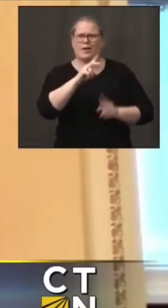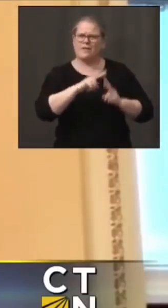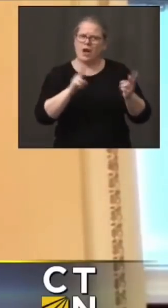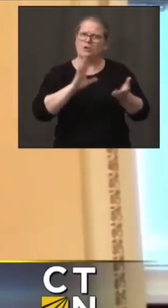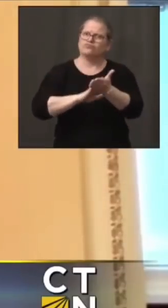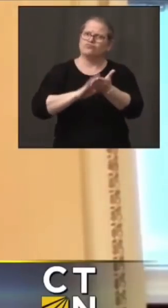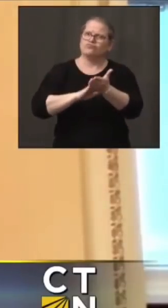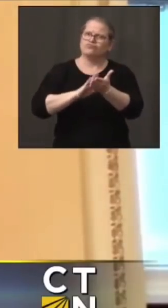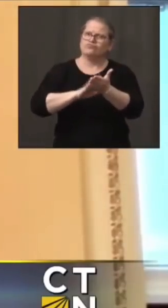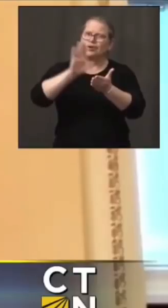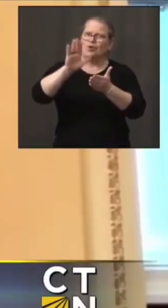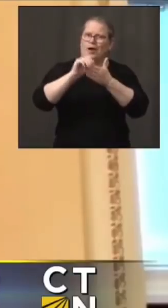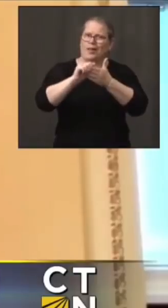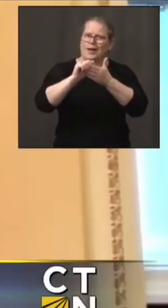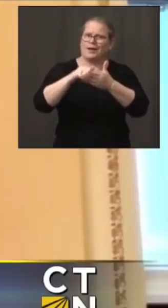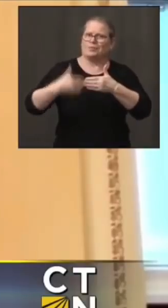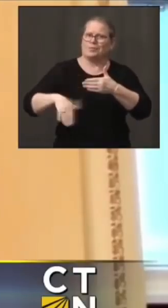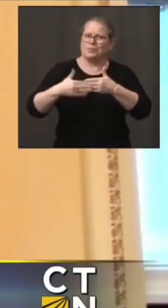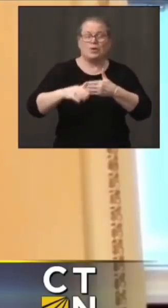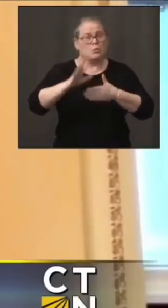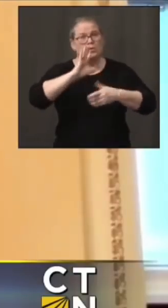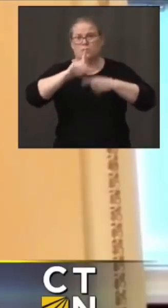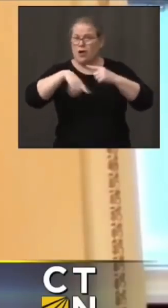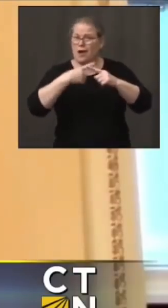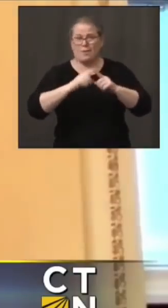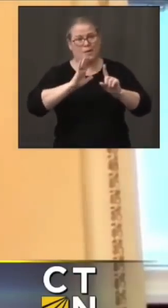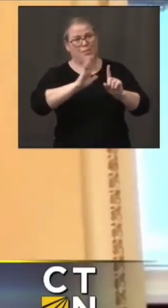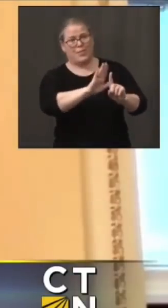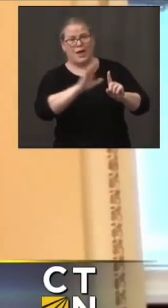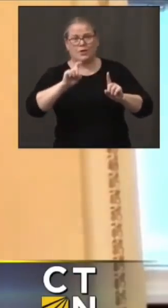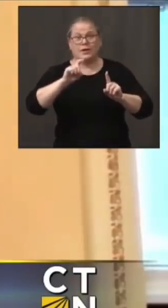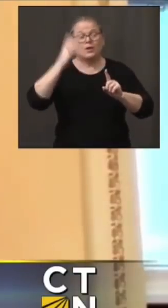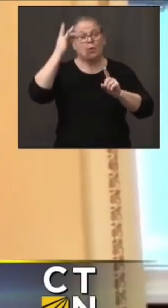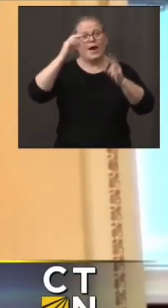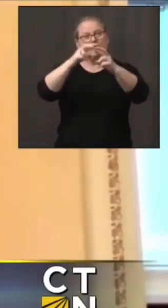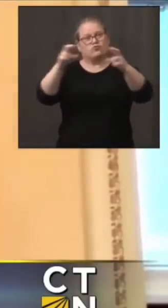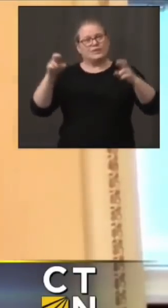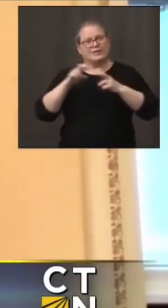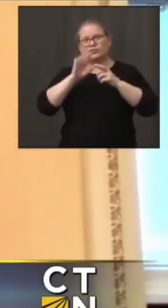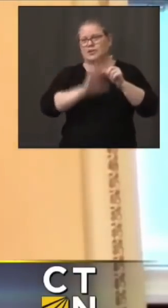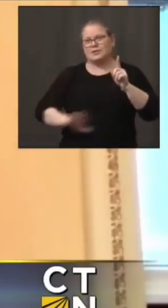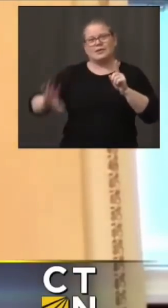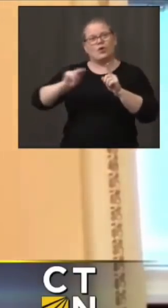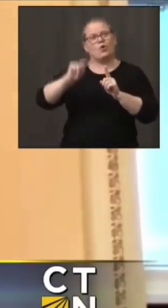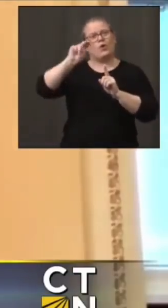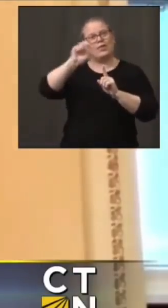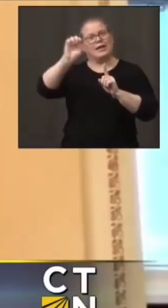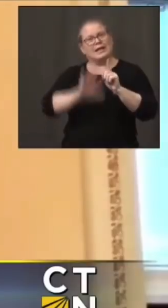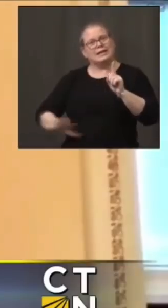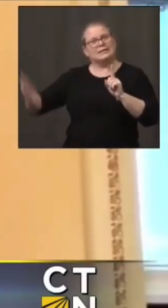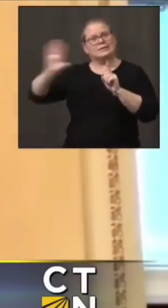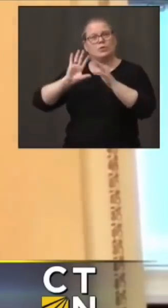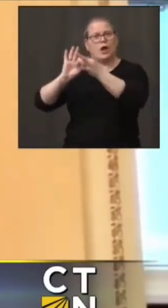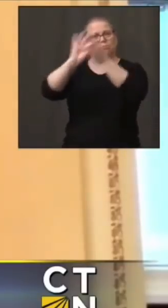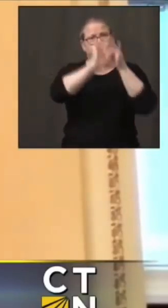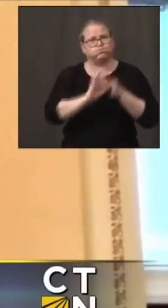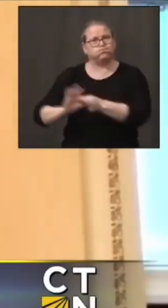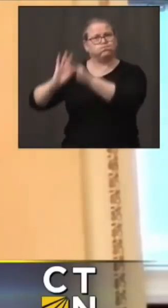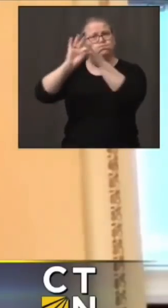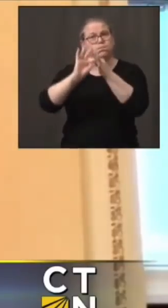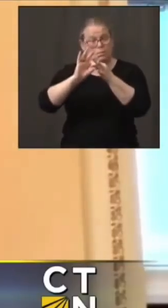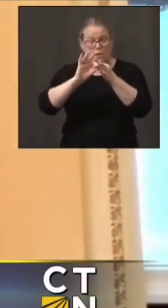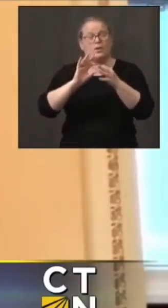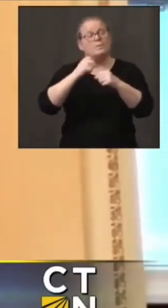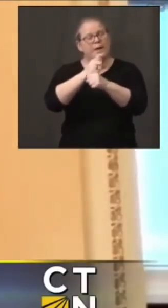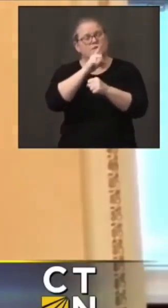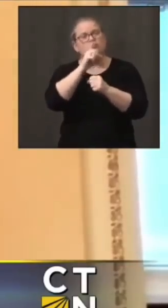well. We are interconnected here, and that we want to make sure that there is a high